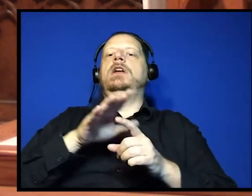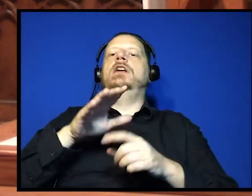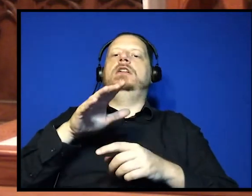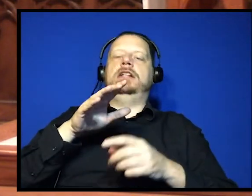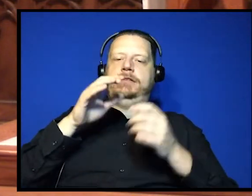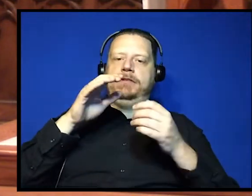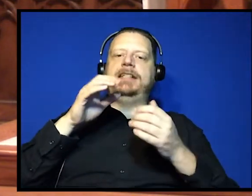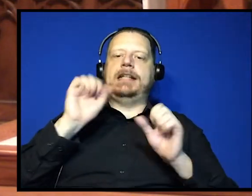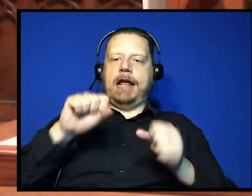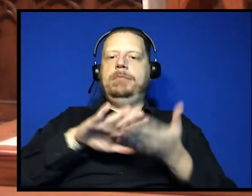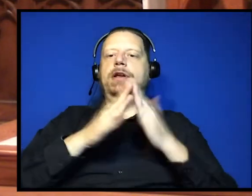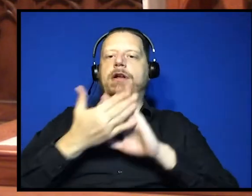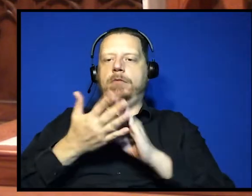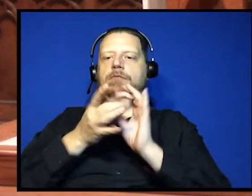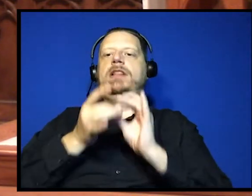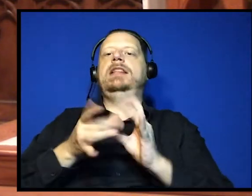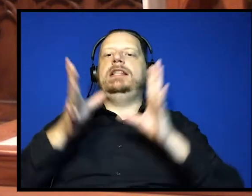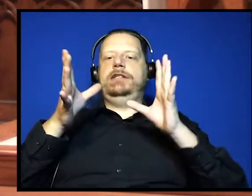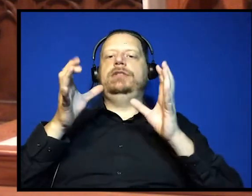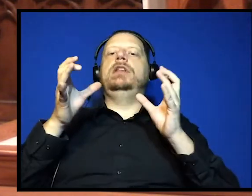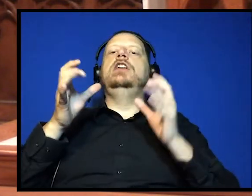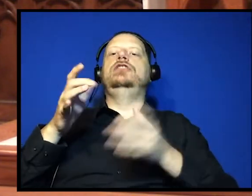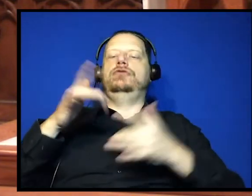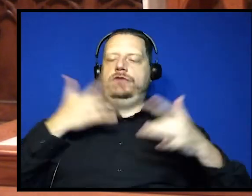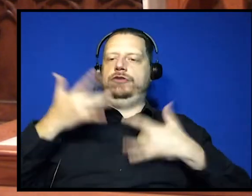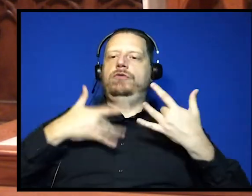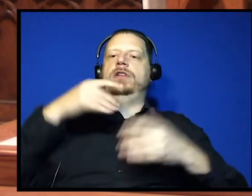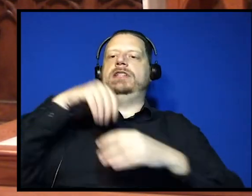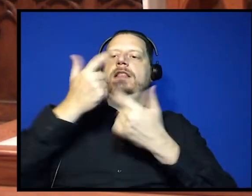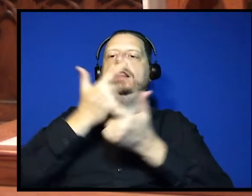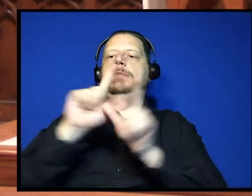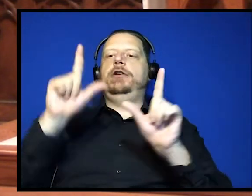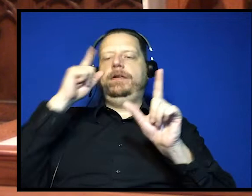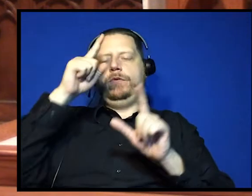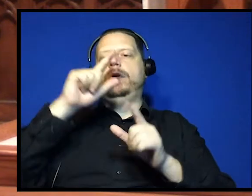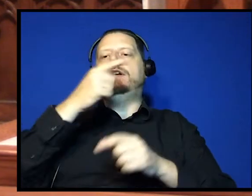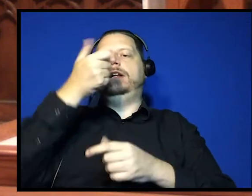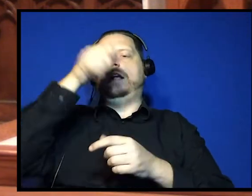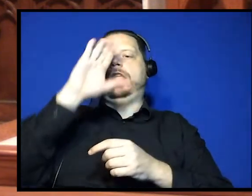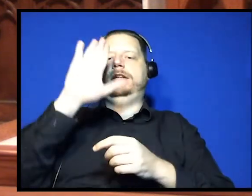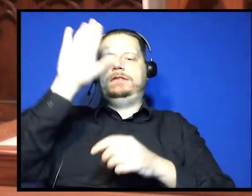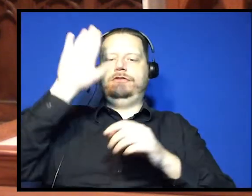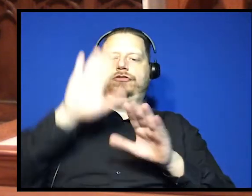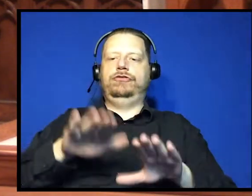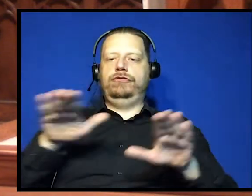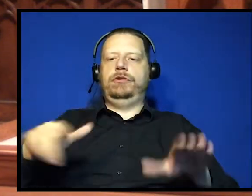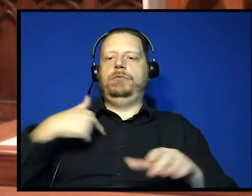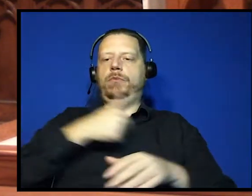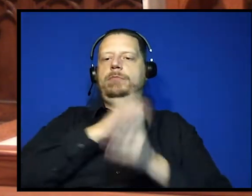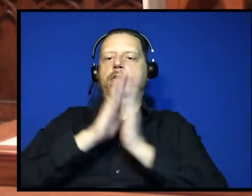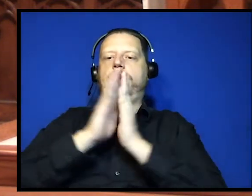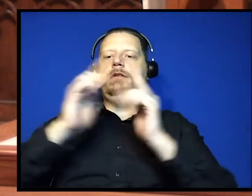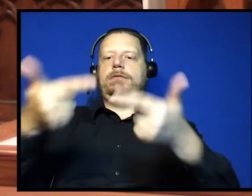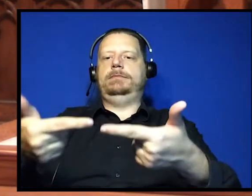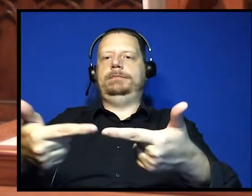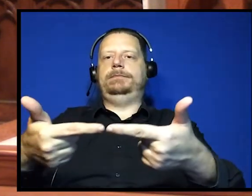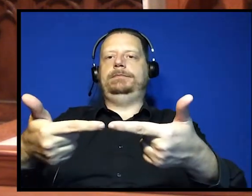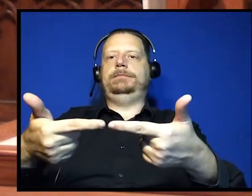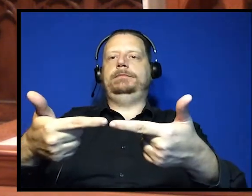be released to rejoice in the liberty of God's children, we pray to the Lord. Lord, hear our prayer.